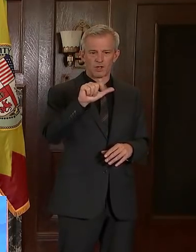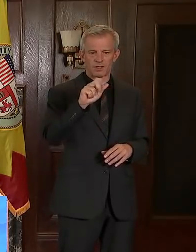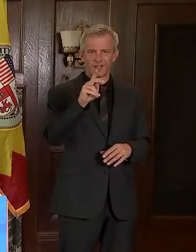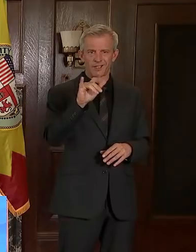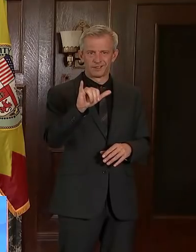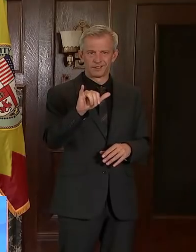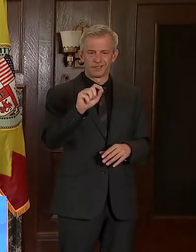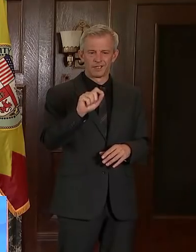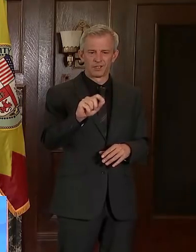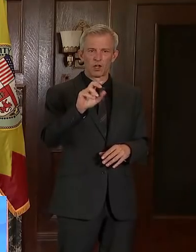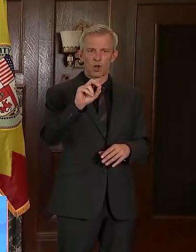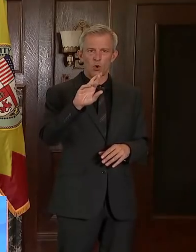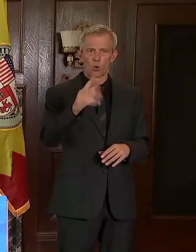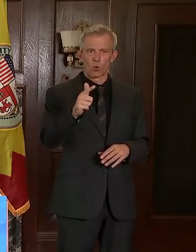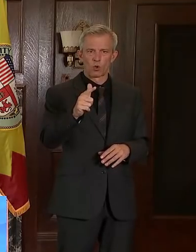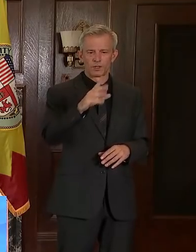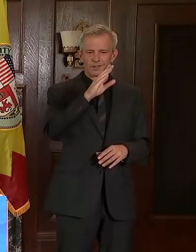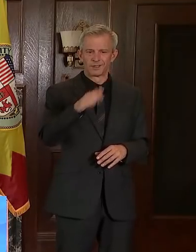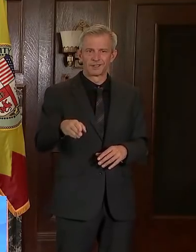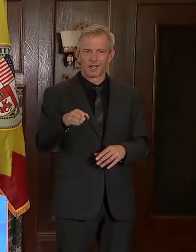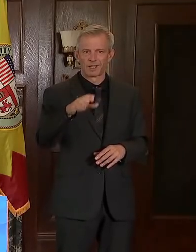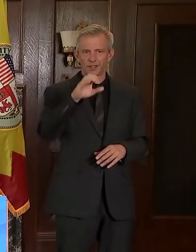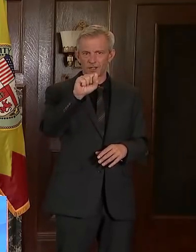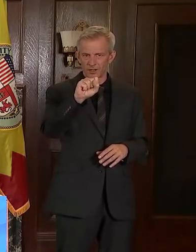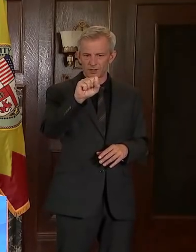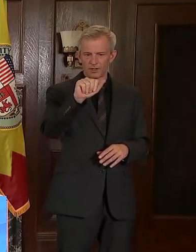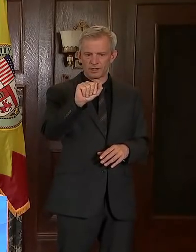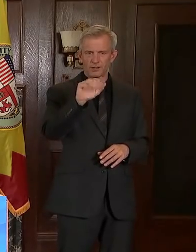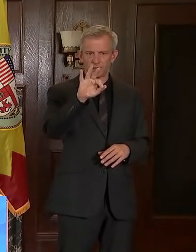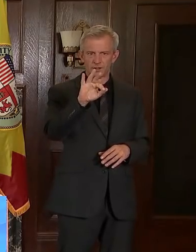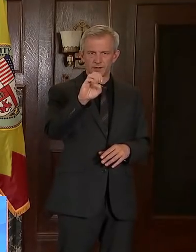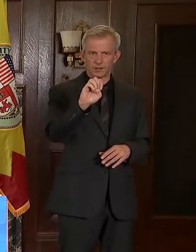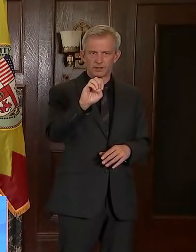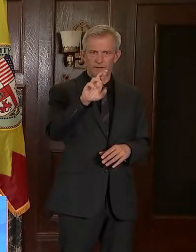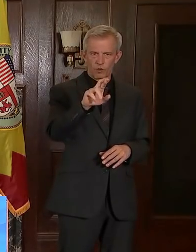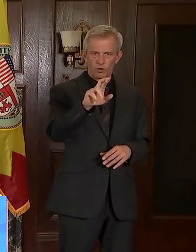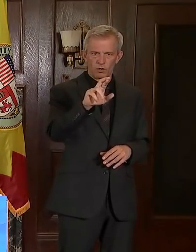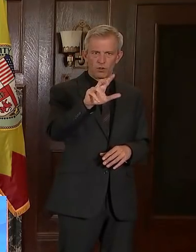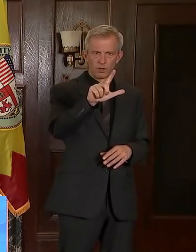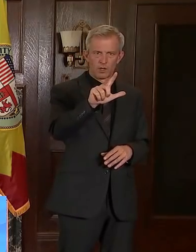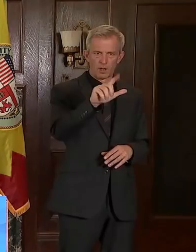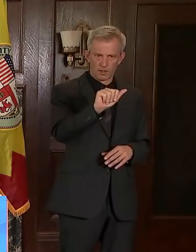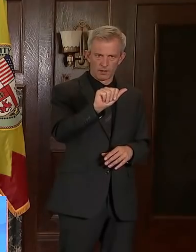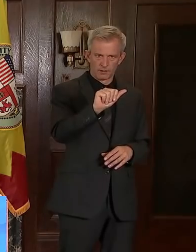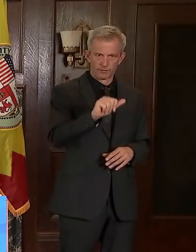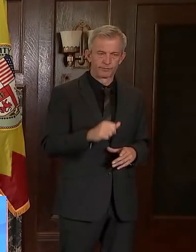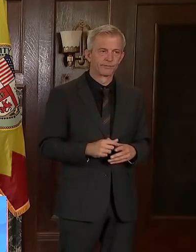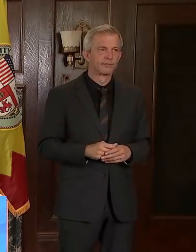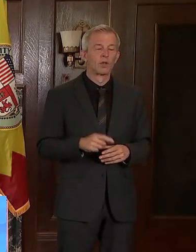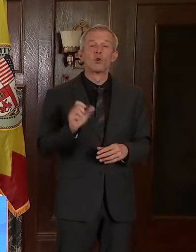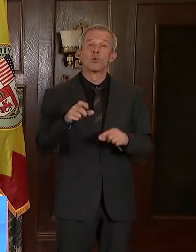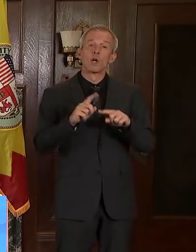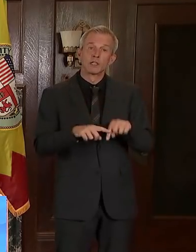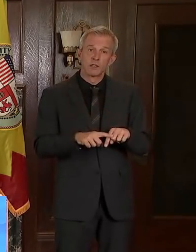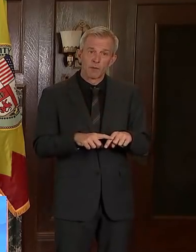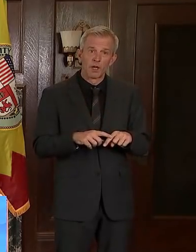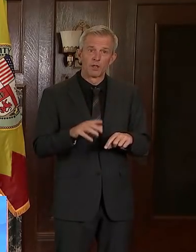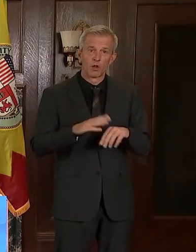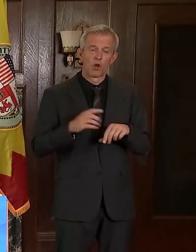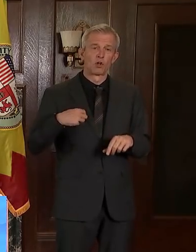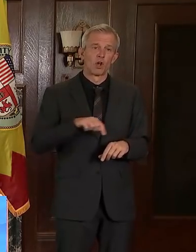coronavirus.lacity.org/saferLA. You can continue to depend on us, and you will continue to hear regularly from